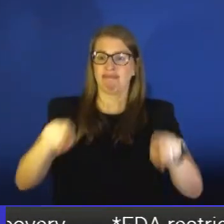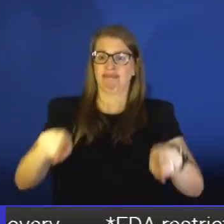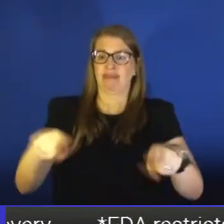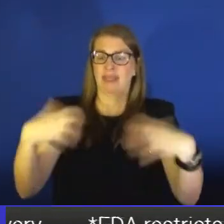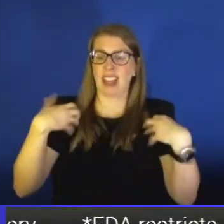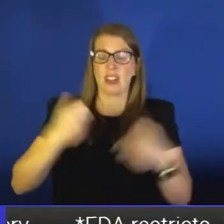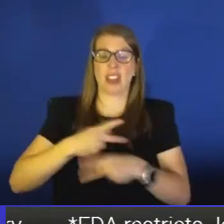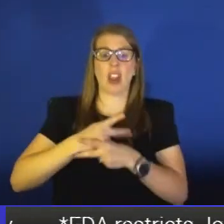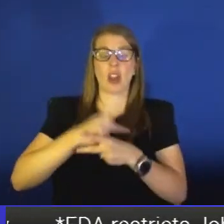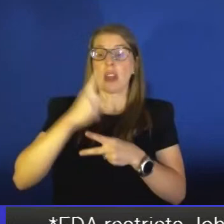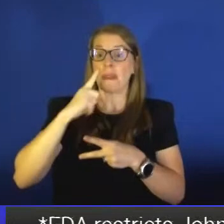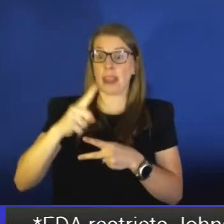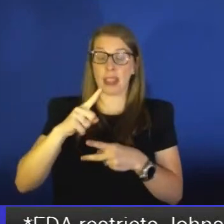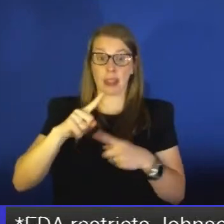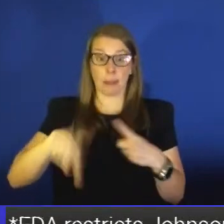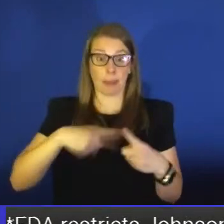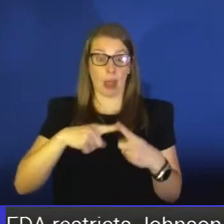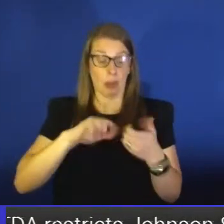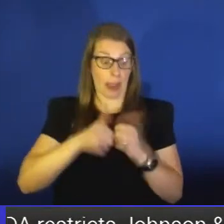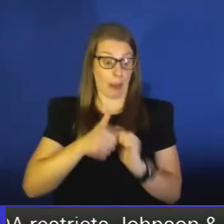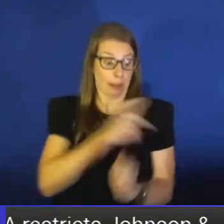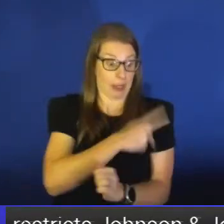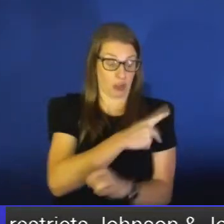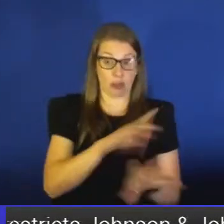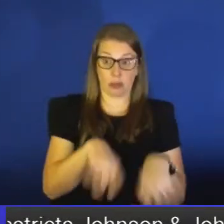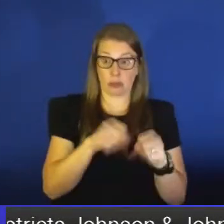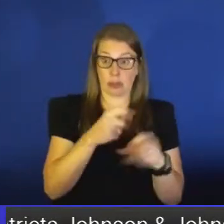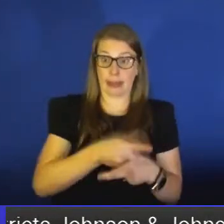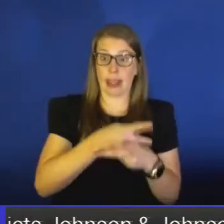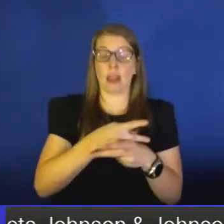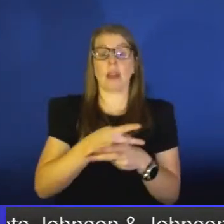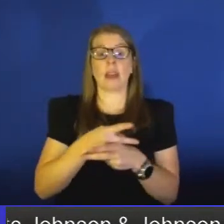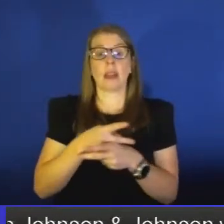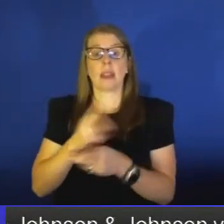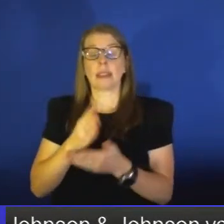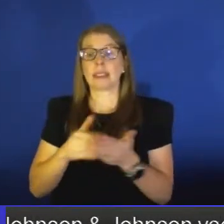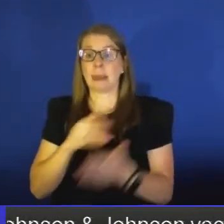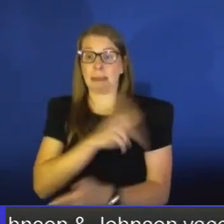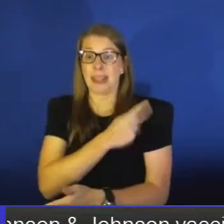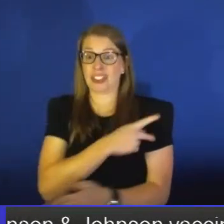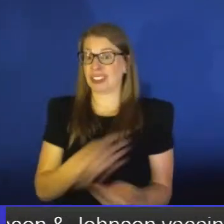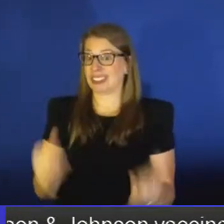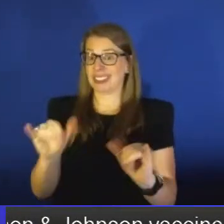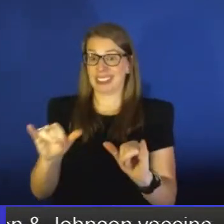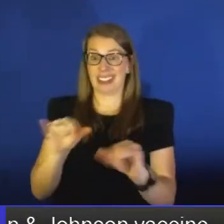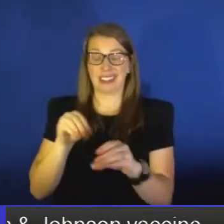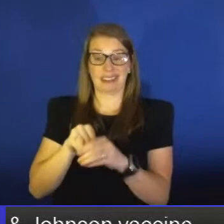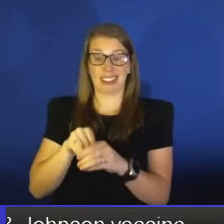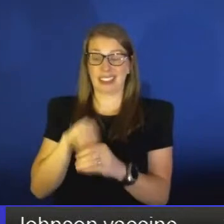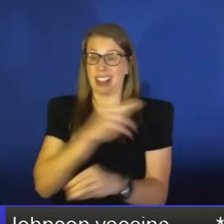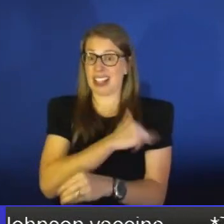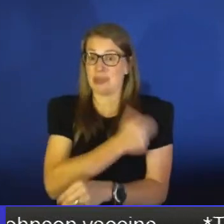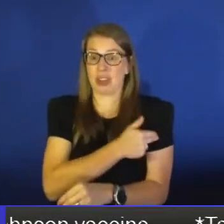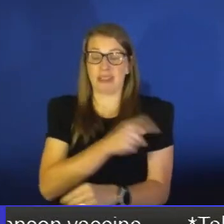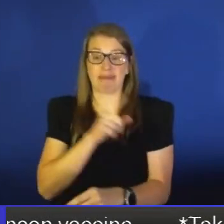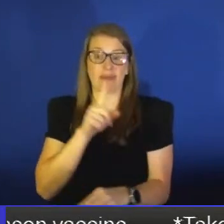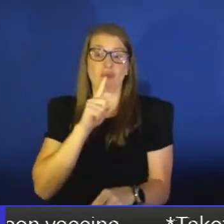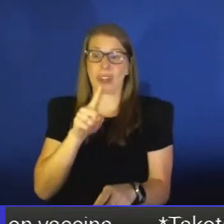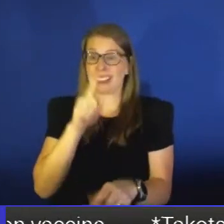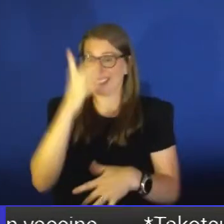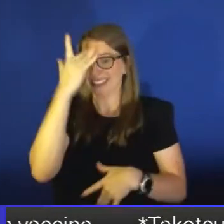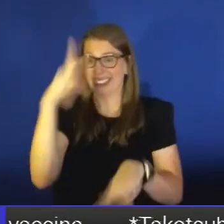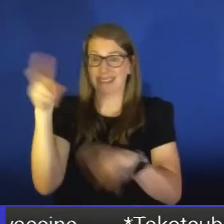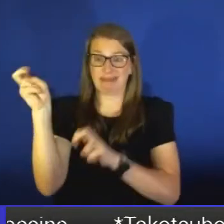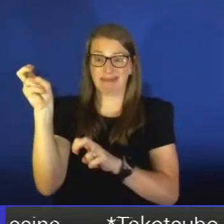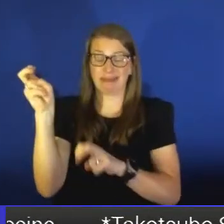how patients get care. We still have patients in the hospital that are very sick and need inpatient care. And there are also a lot of patients now that we're